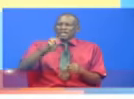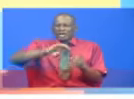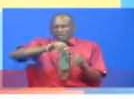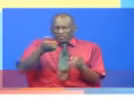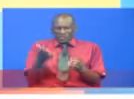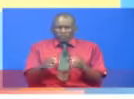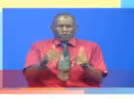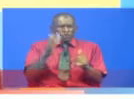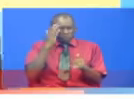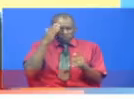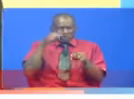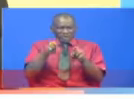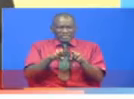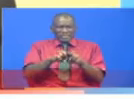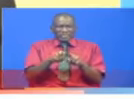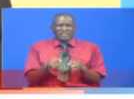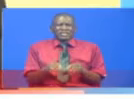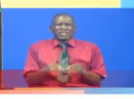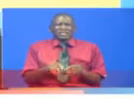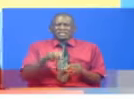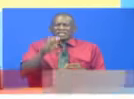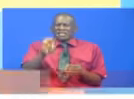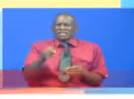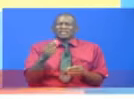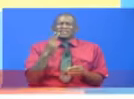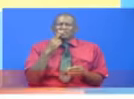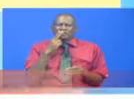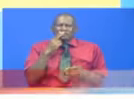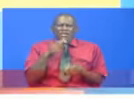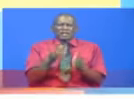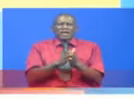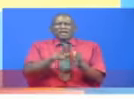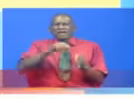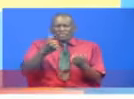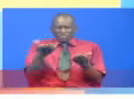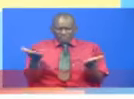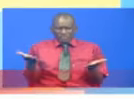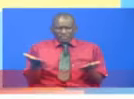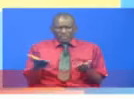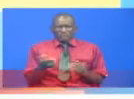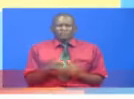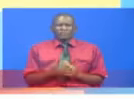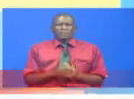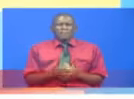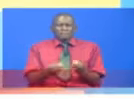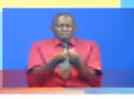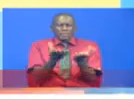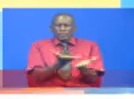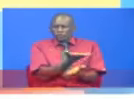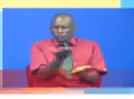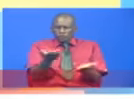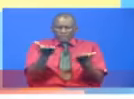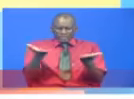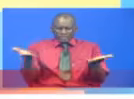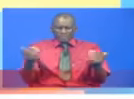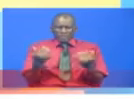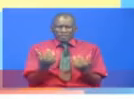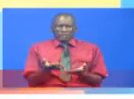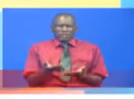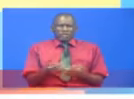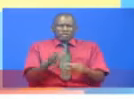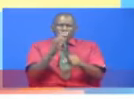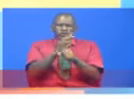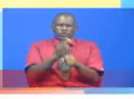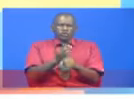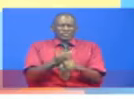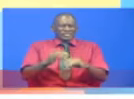commonly referred to as e-cigarettes, and others. Most of these products use